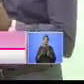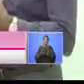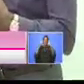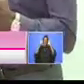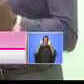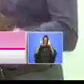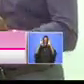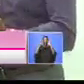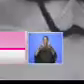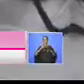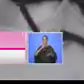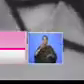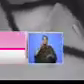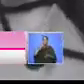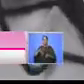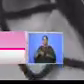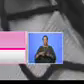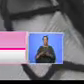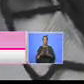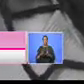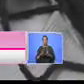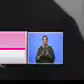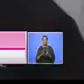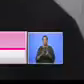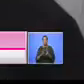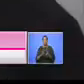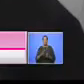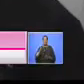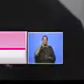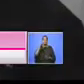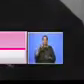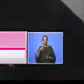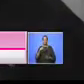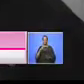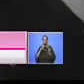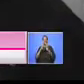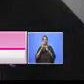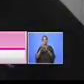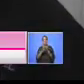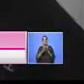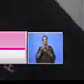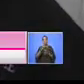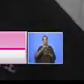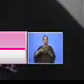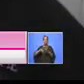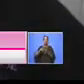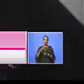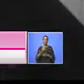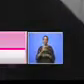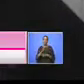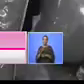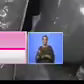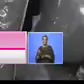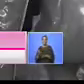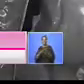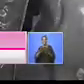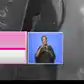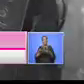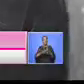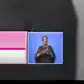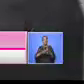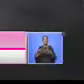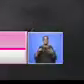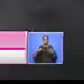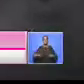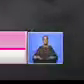of defense. More importantly, it also helps to talk to someone about your issues. Then there are the physical benefits of exercise and